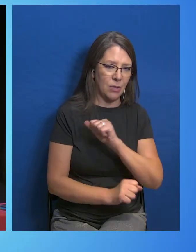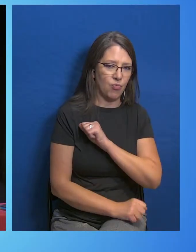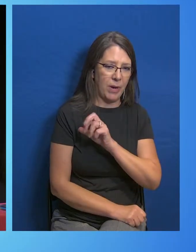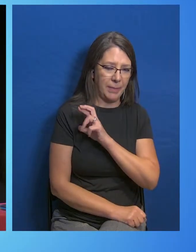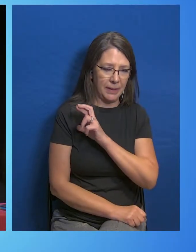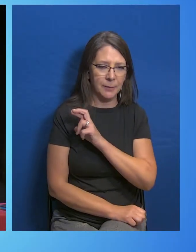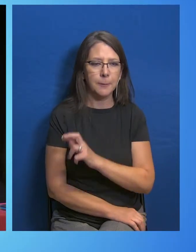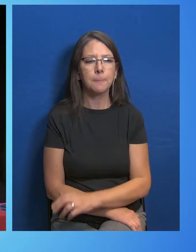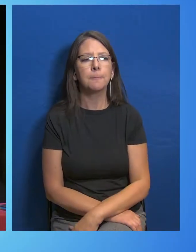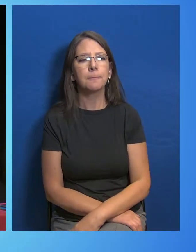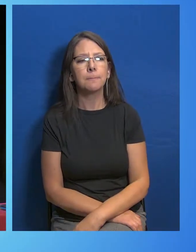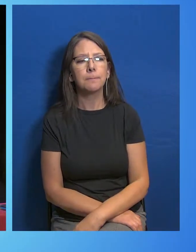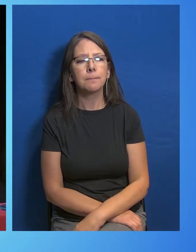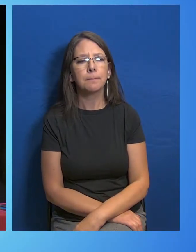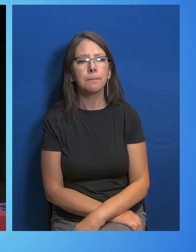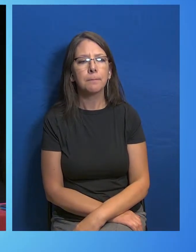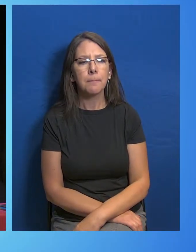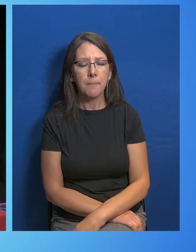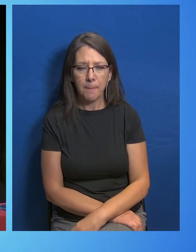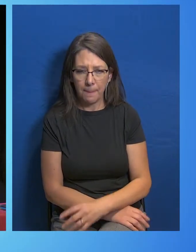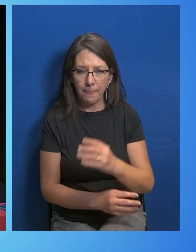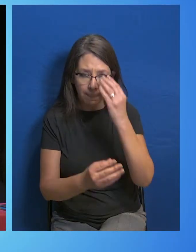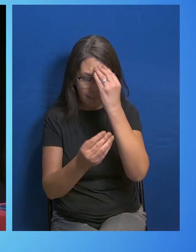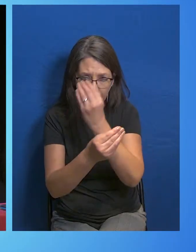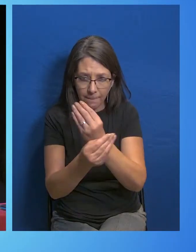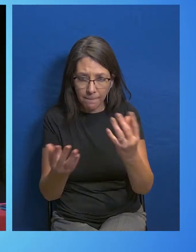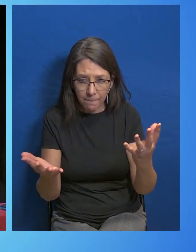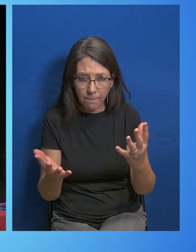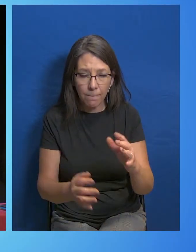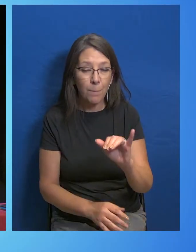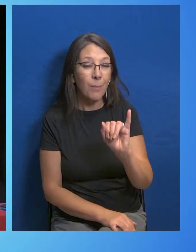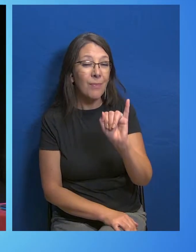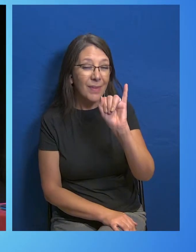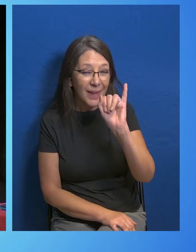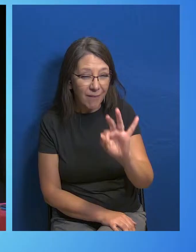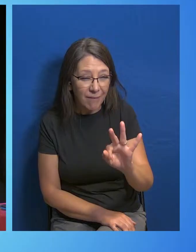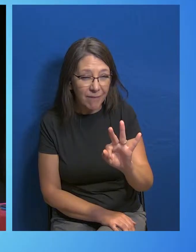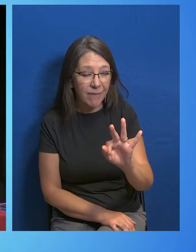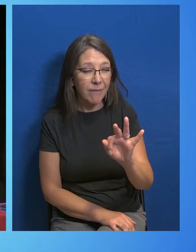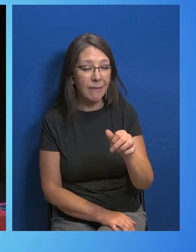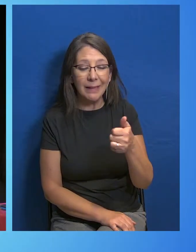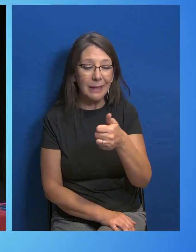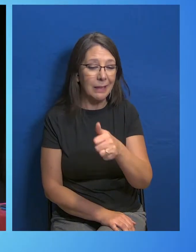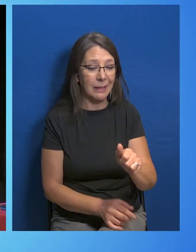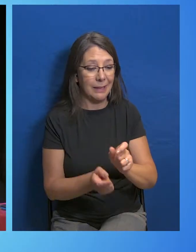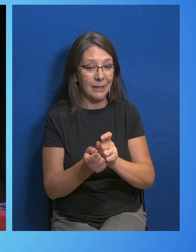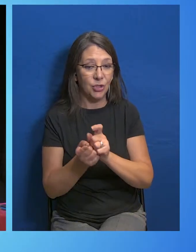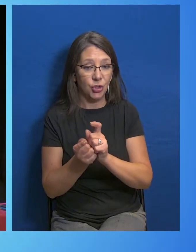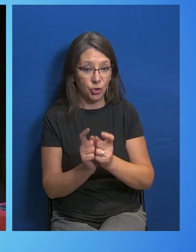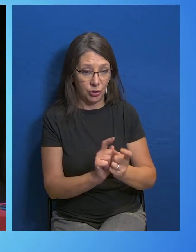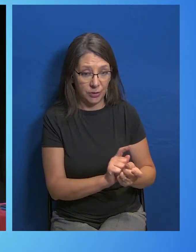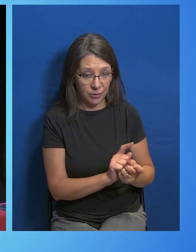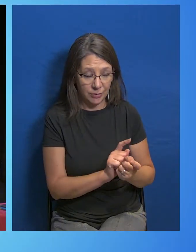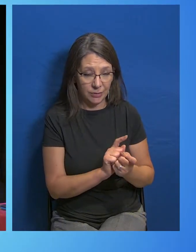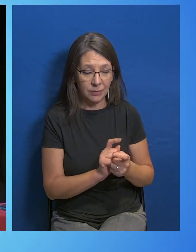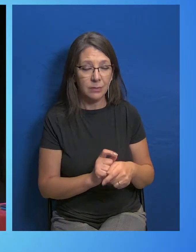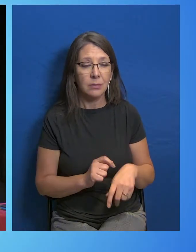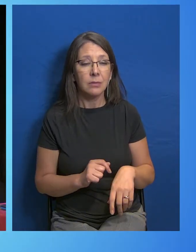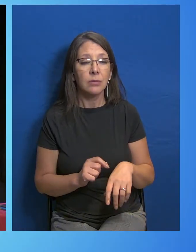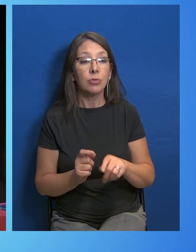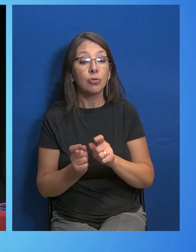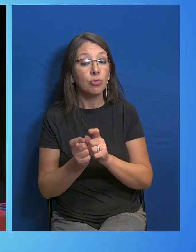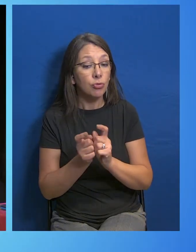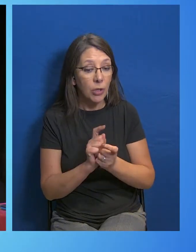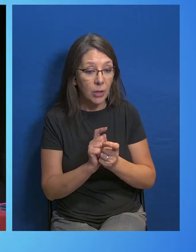I did want to inform the board, if there are changes to the date and or